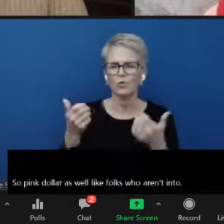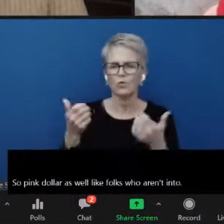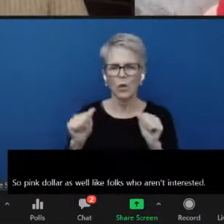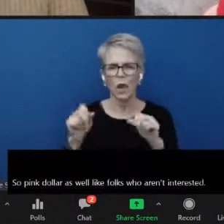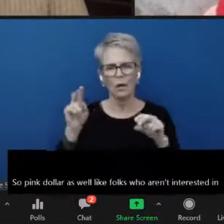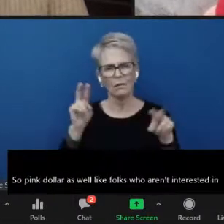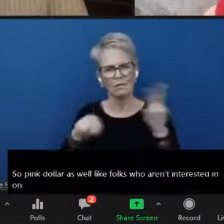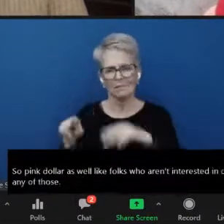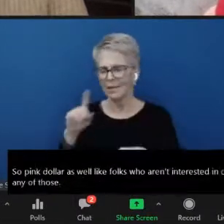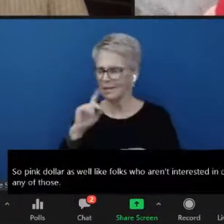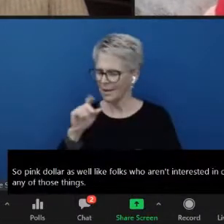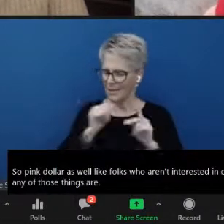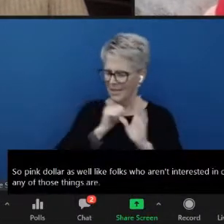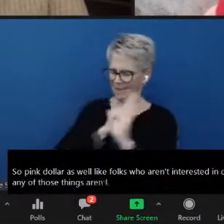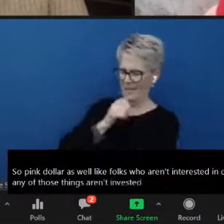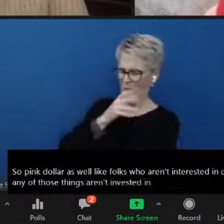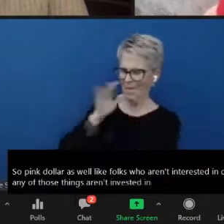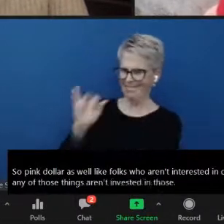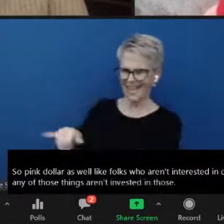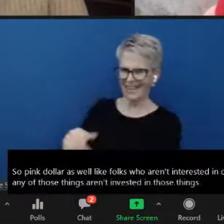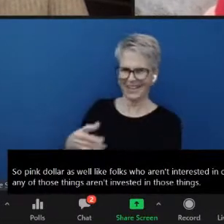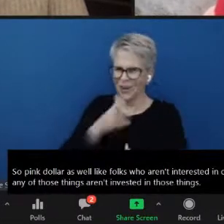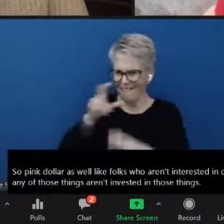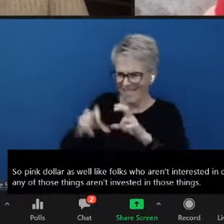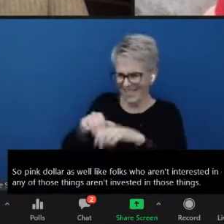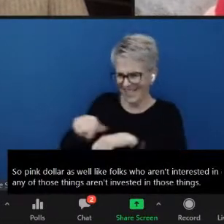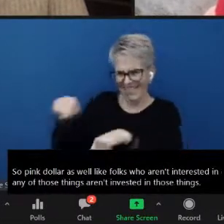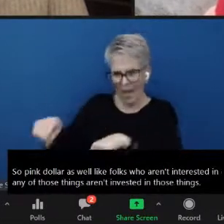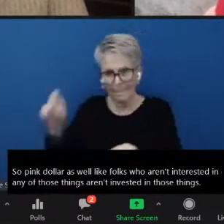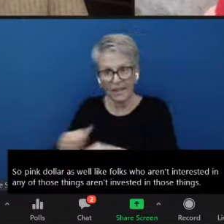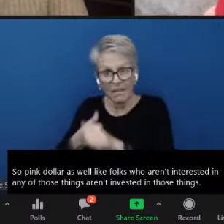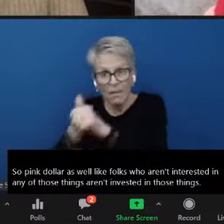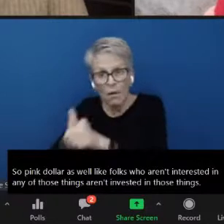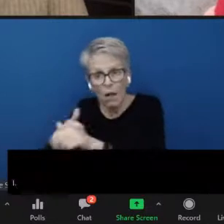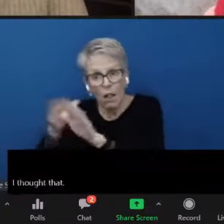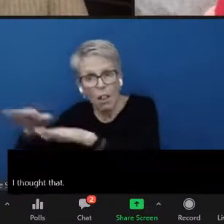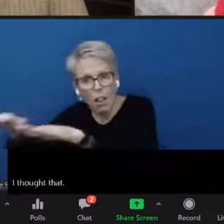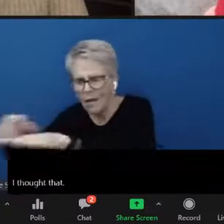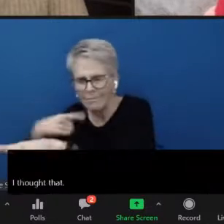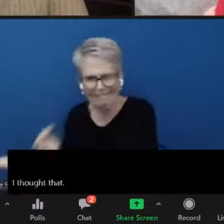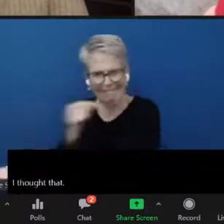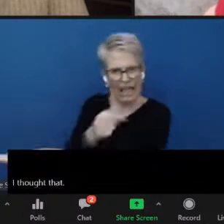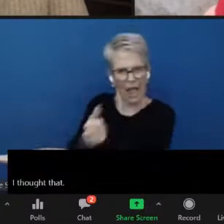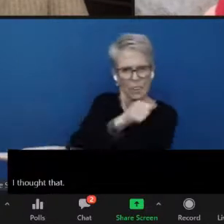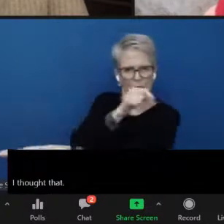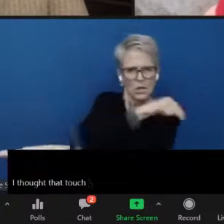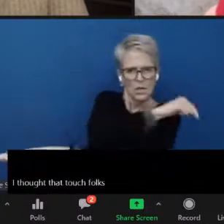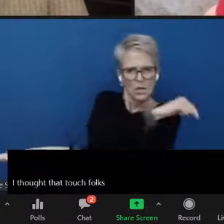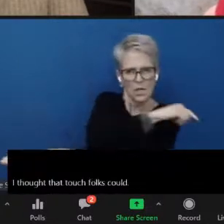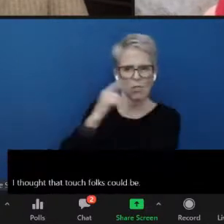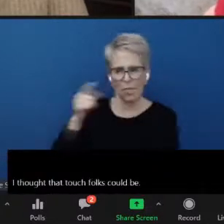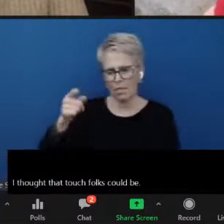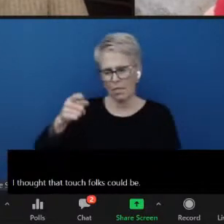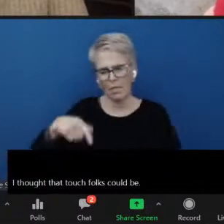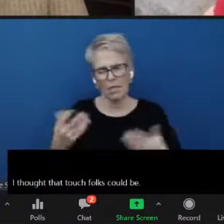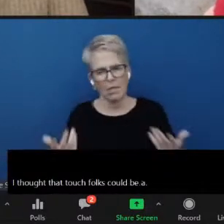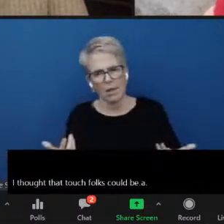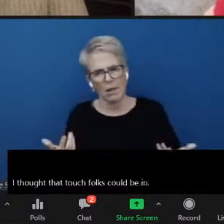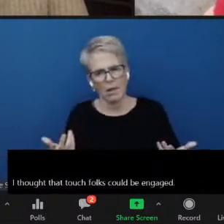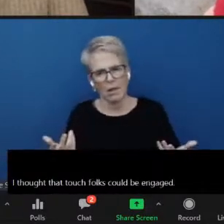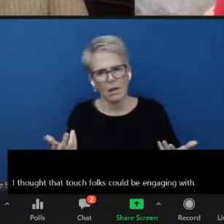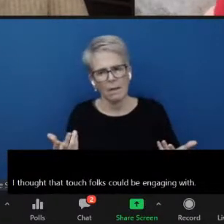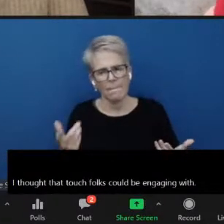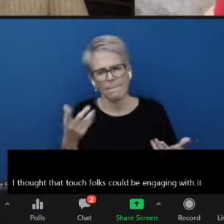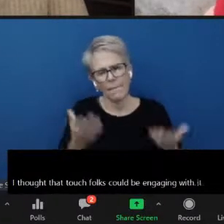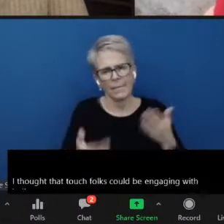interested in any of those things, aren't invested in those things, I thought that such folks could be engaging